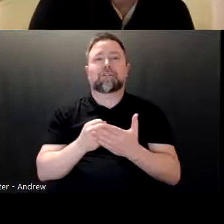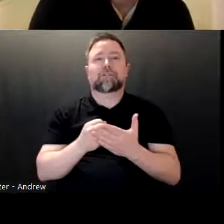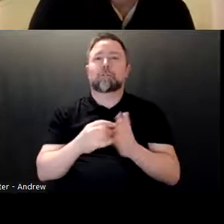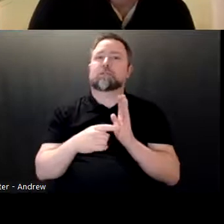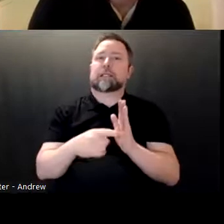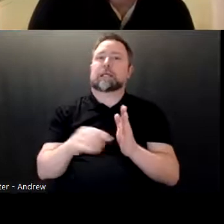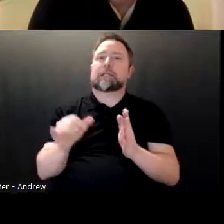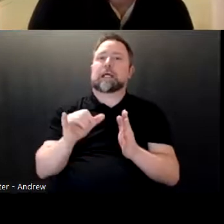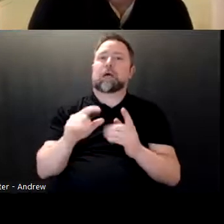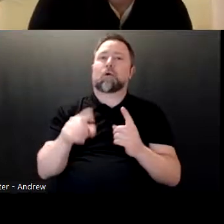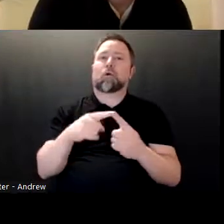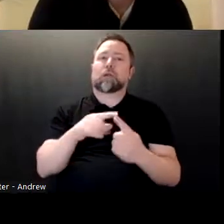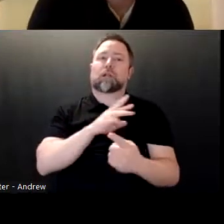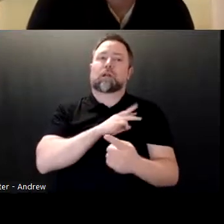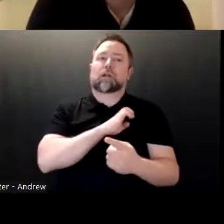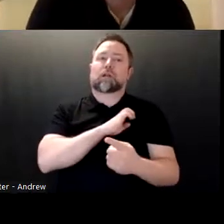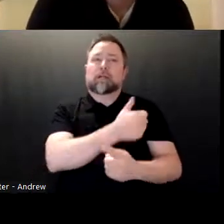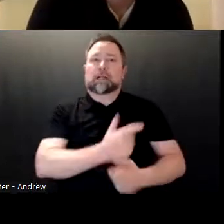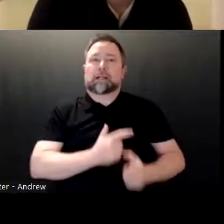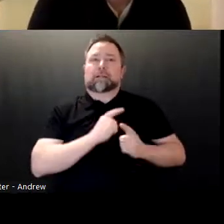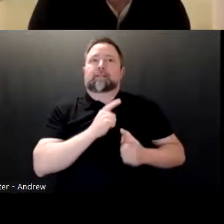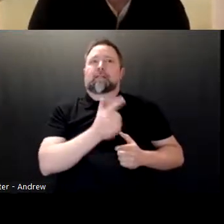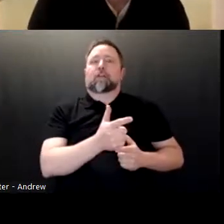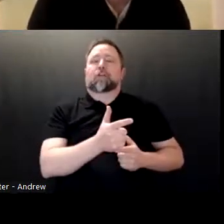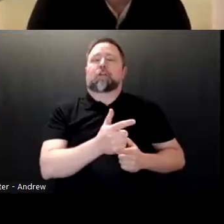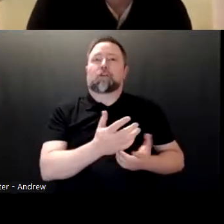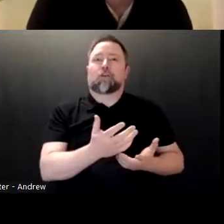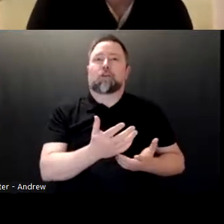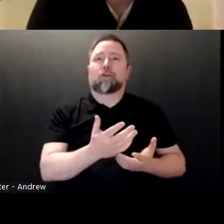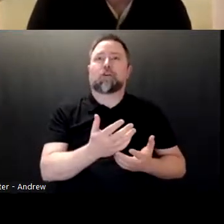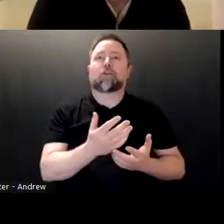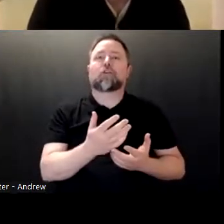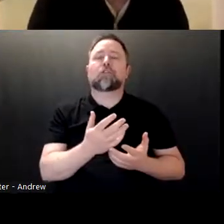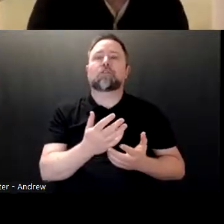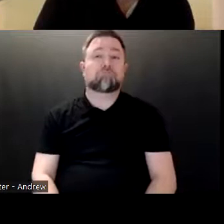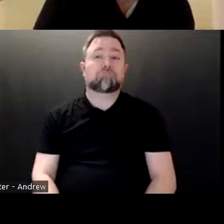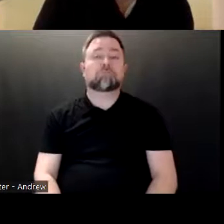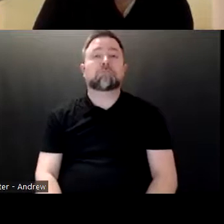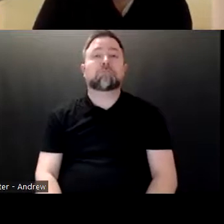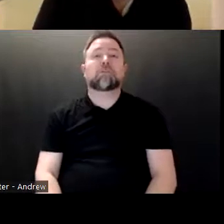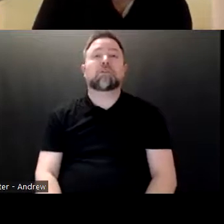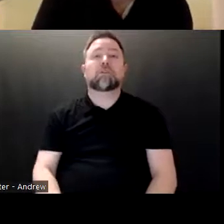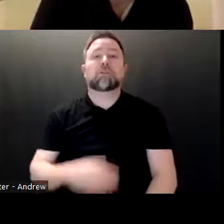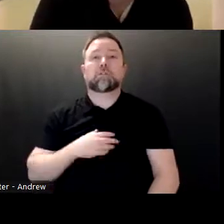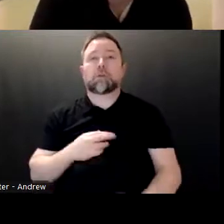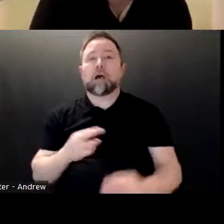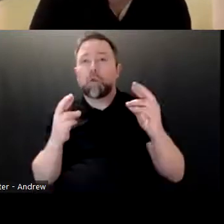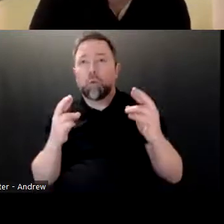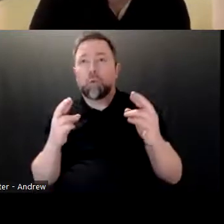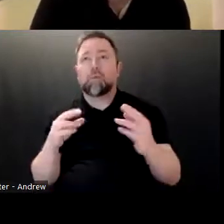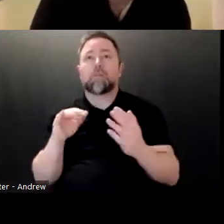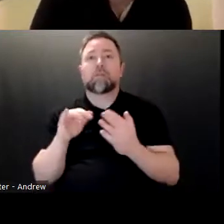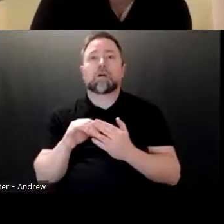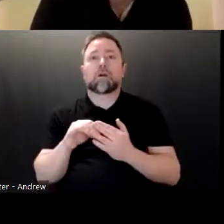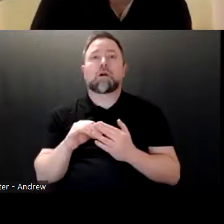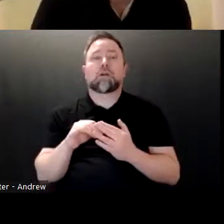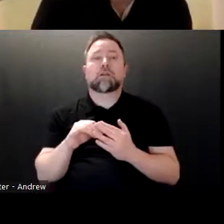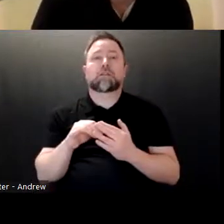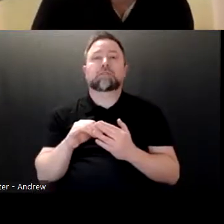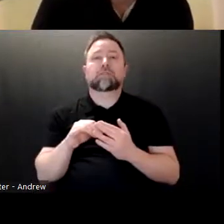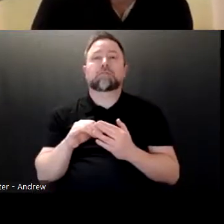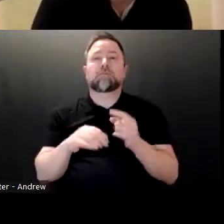underside. And then in the next one, we see the two laborers who helped construct the